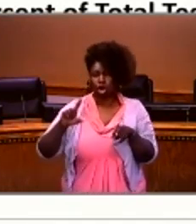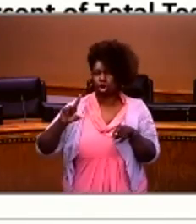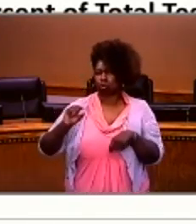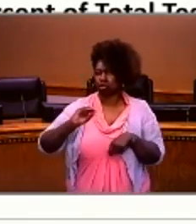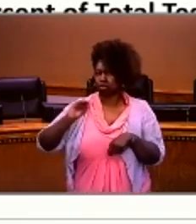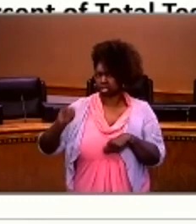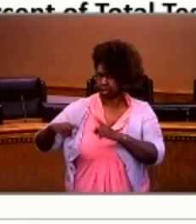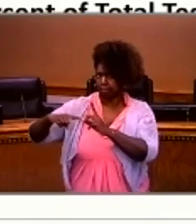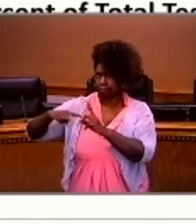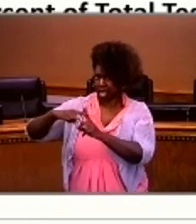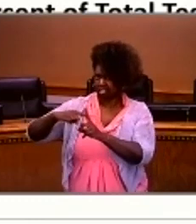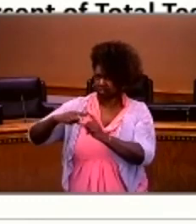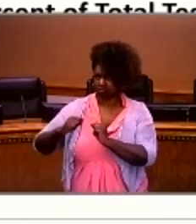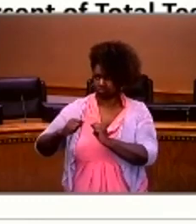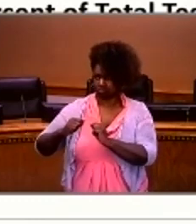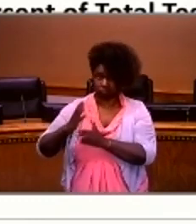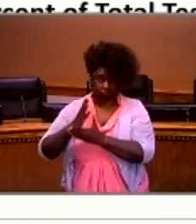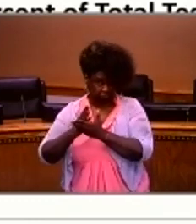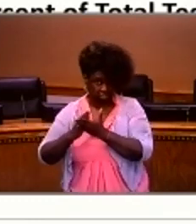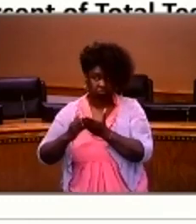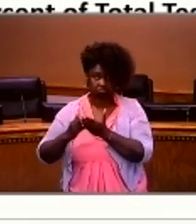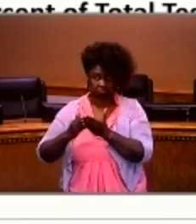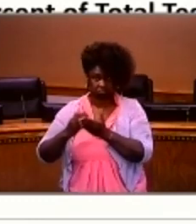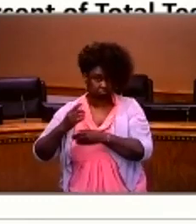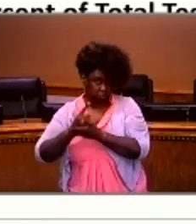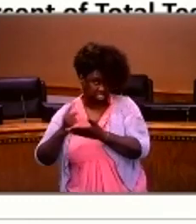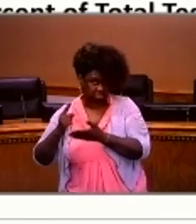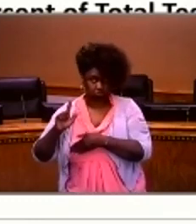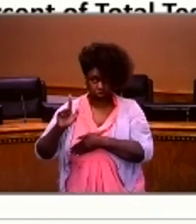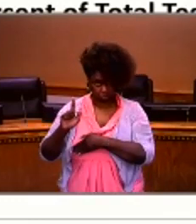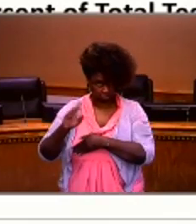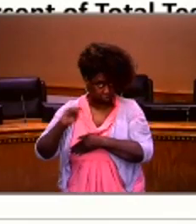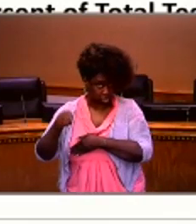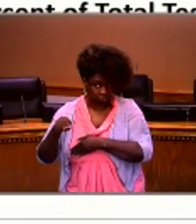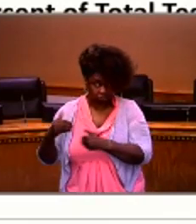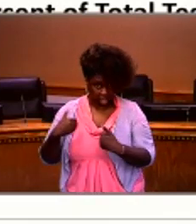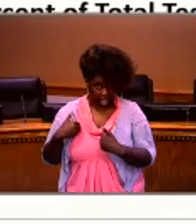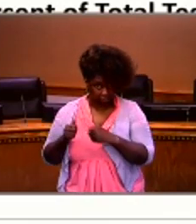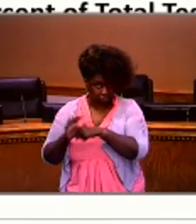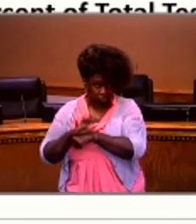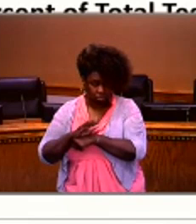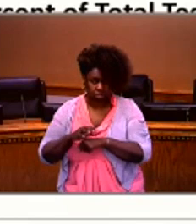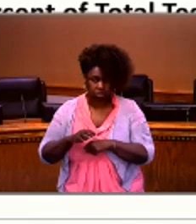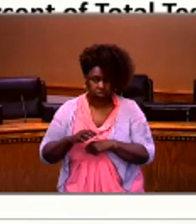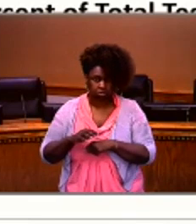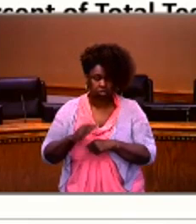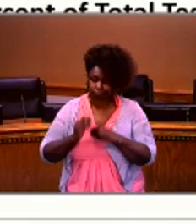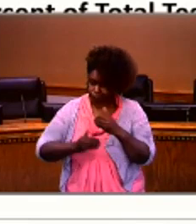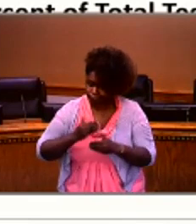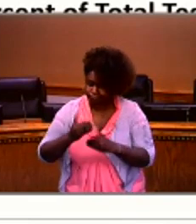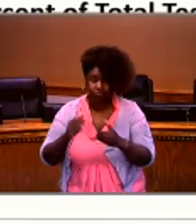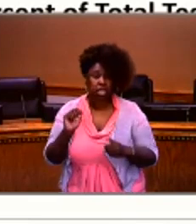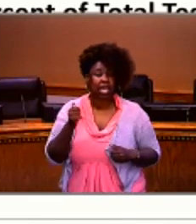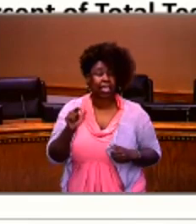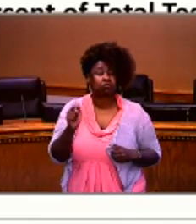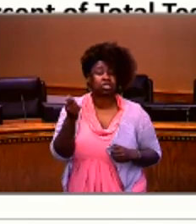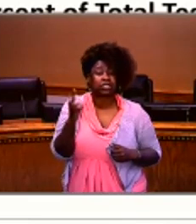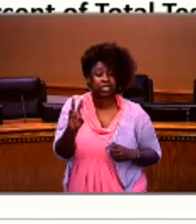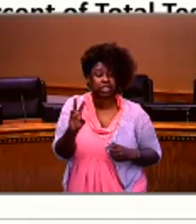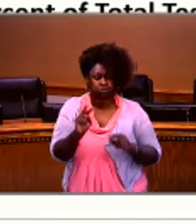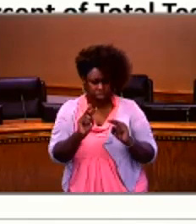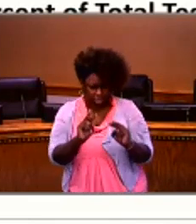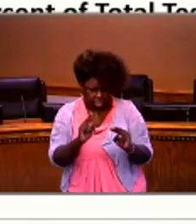21% and change. Beginning on April 16th, we noted a drop of a couple